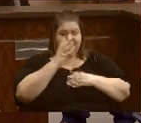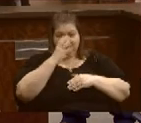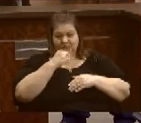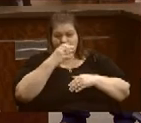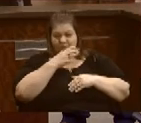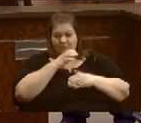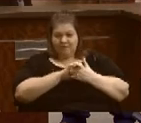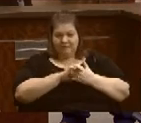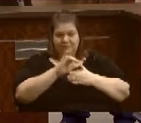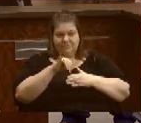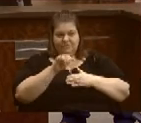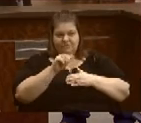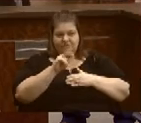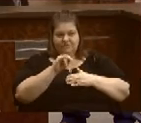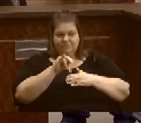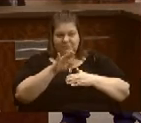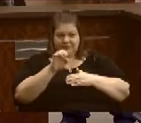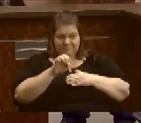Janice.